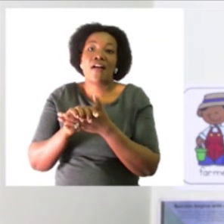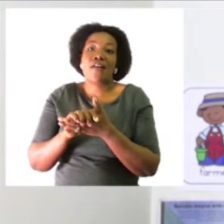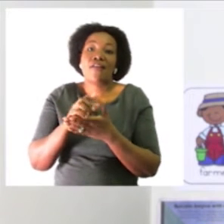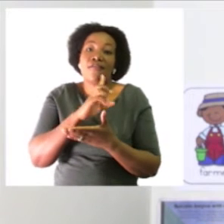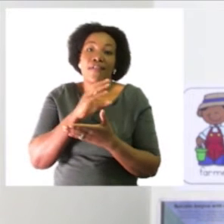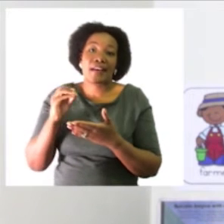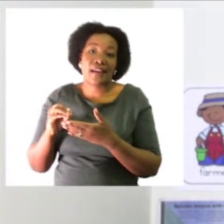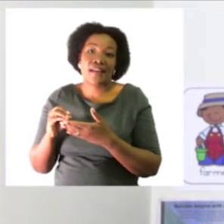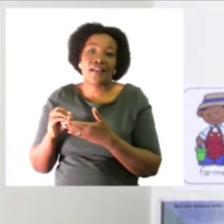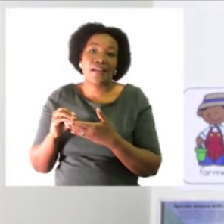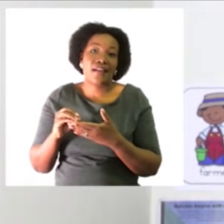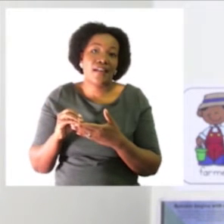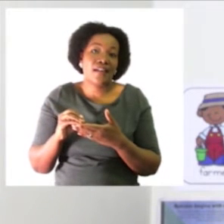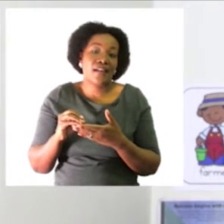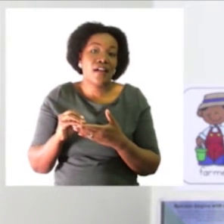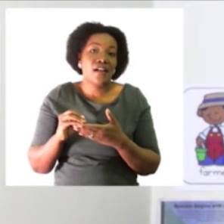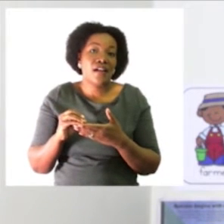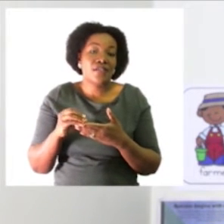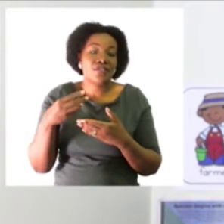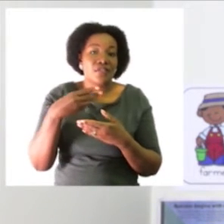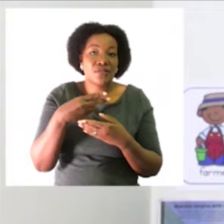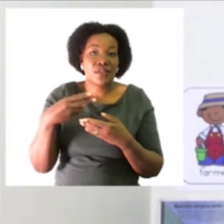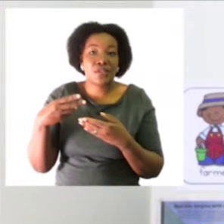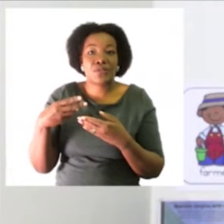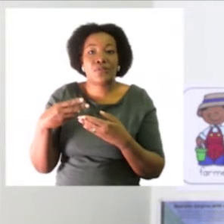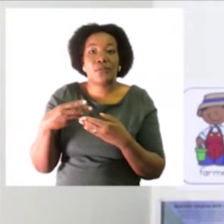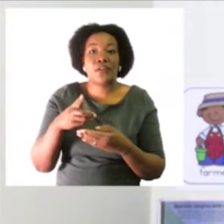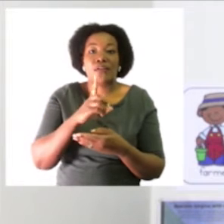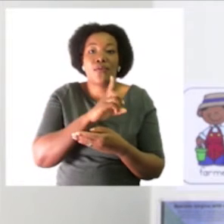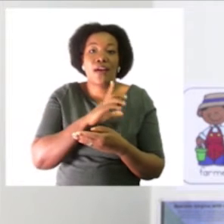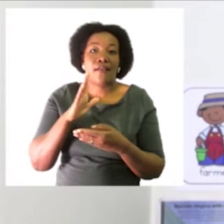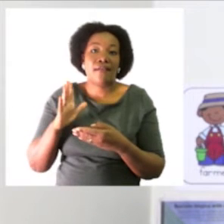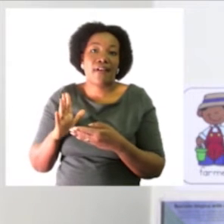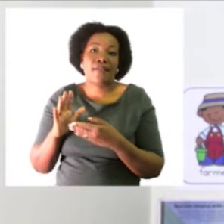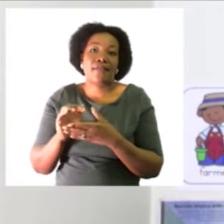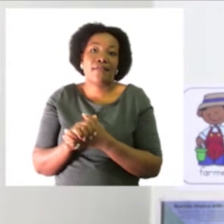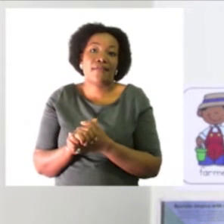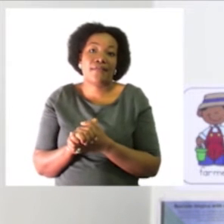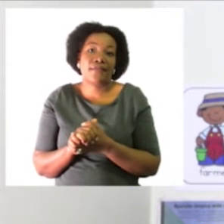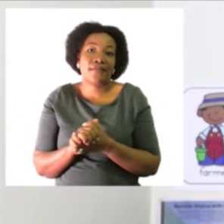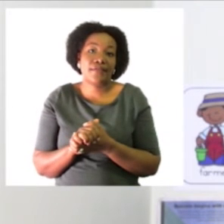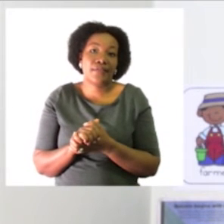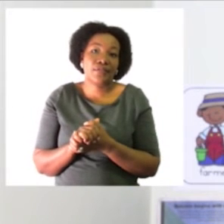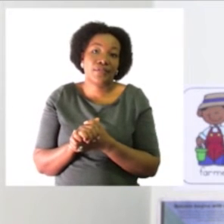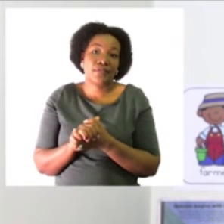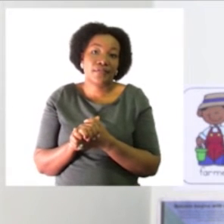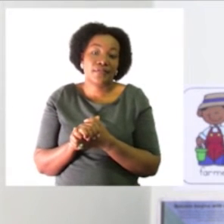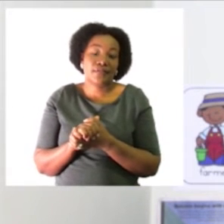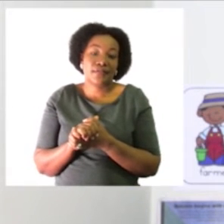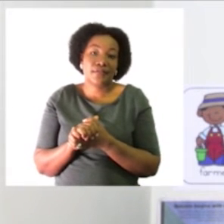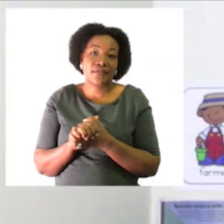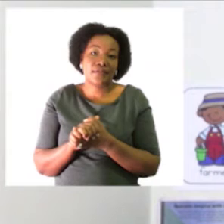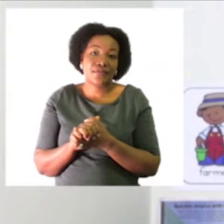call it the friend of a 10. And at the end of the day, we have how many altogether? A 15.